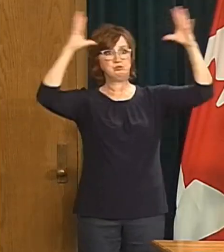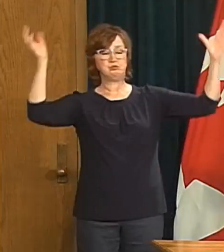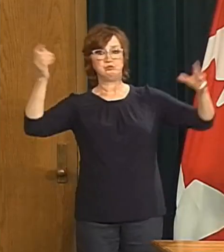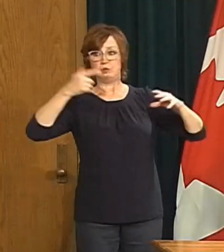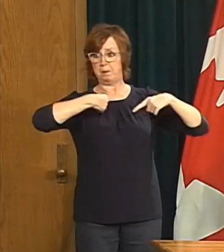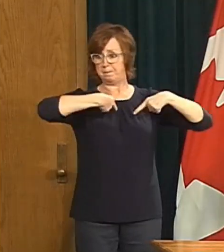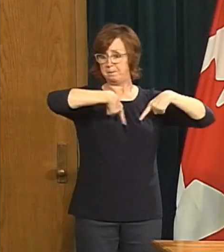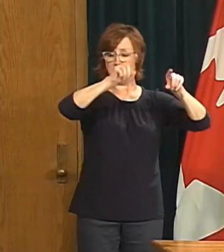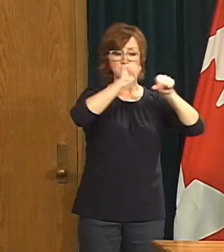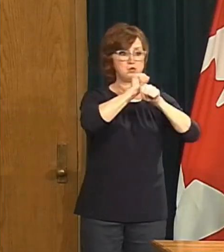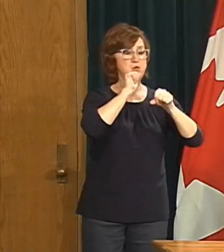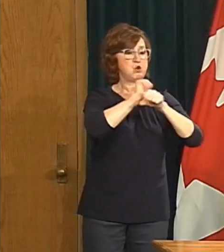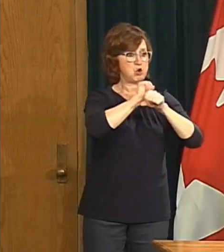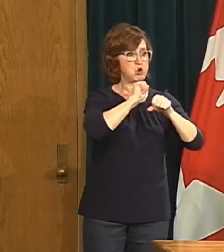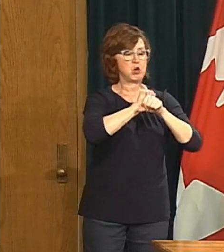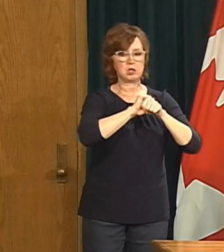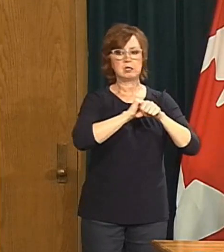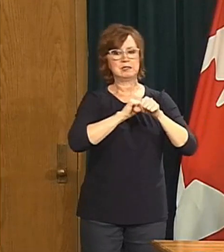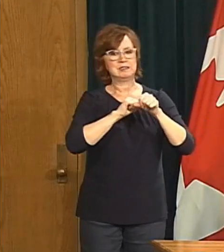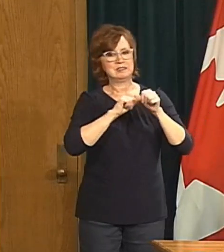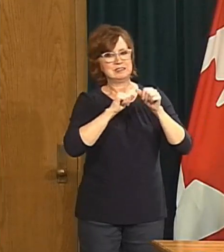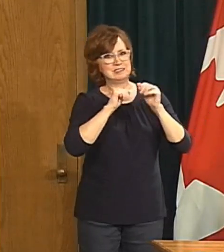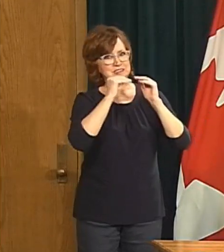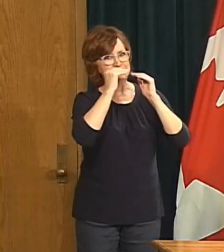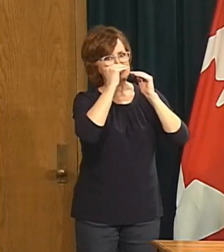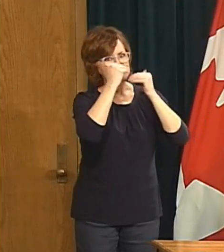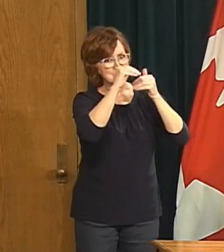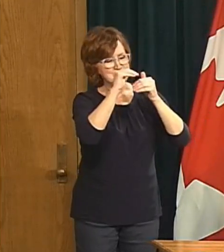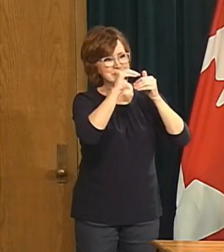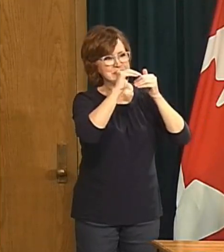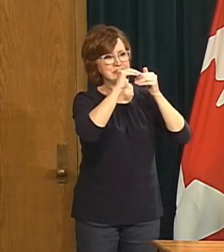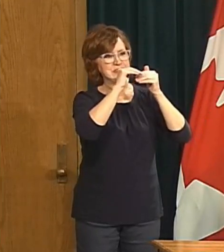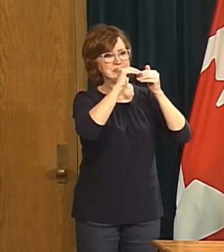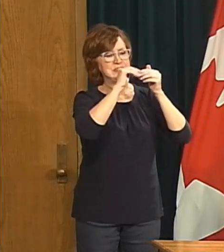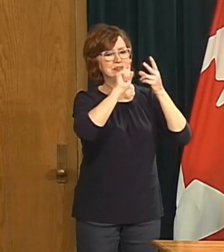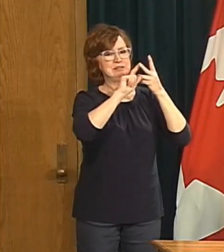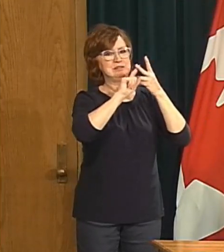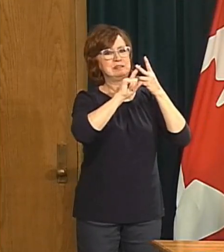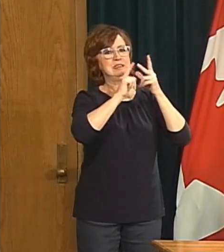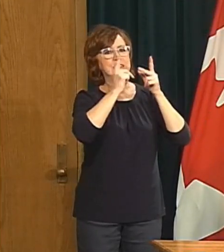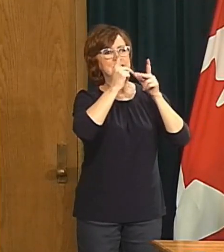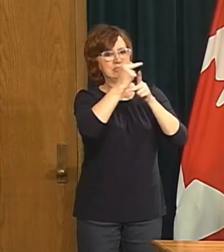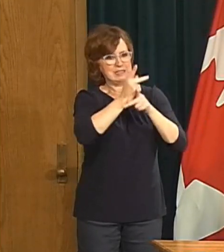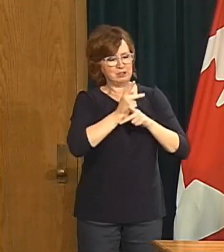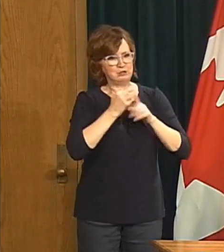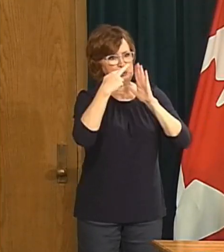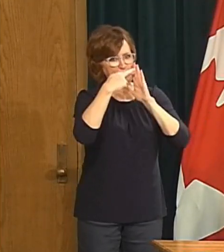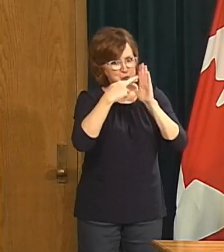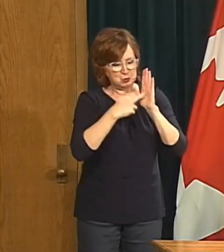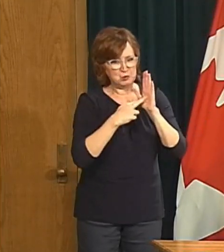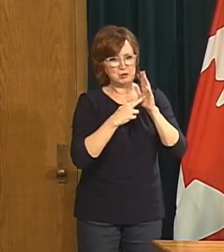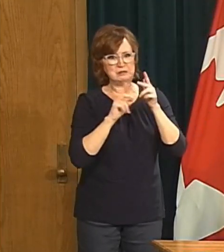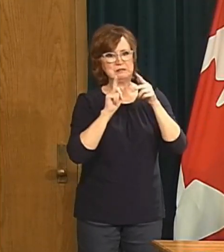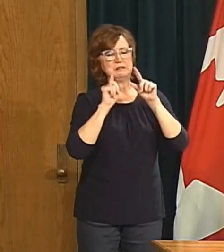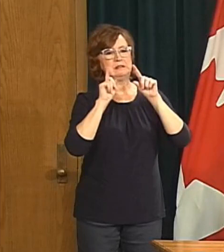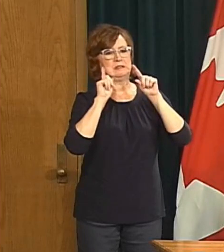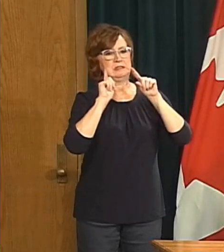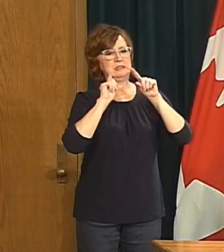be, lower in terms of business as usual. But having said that, I think